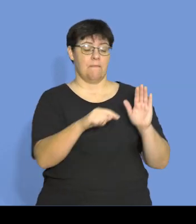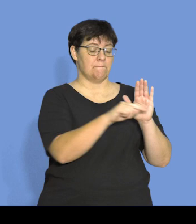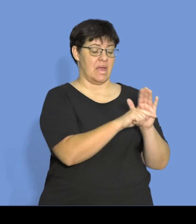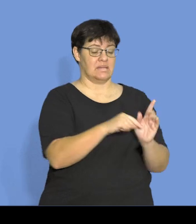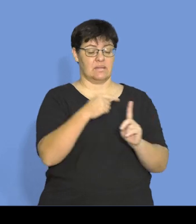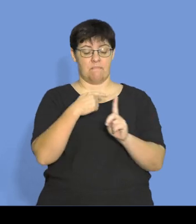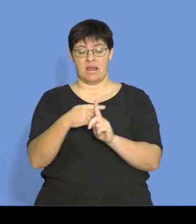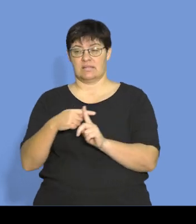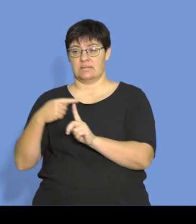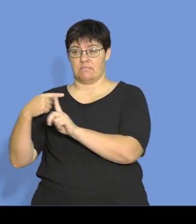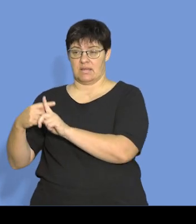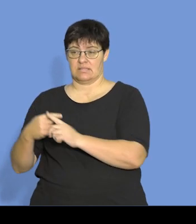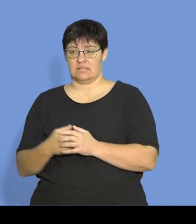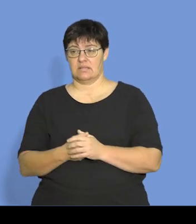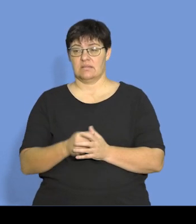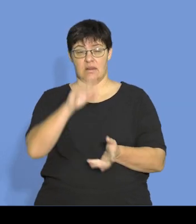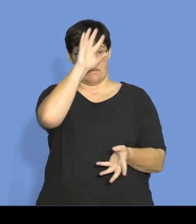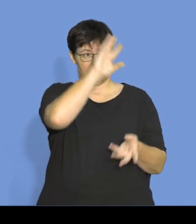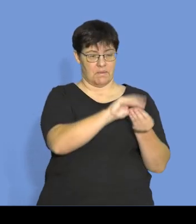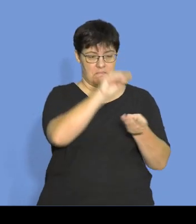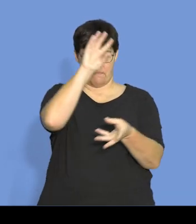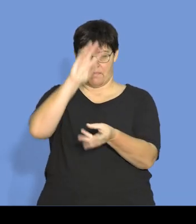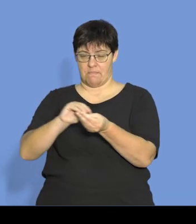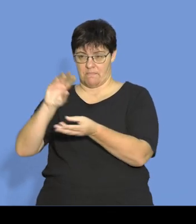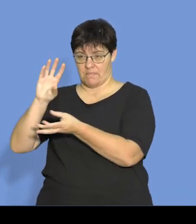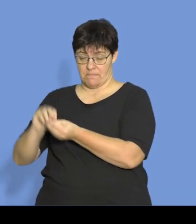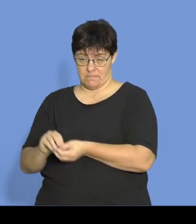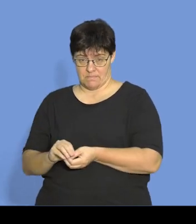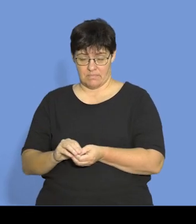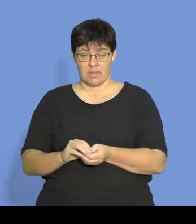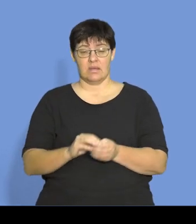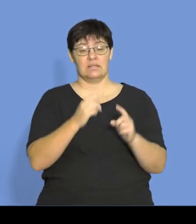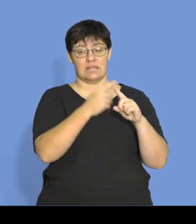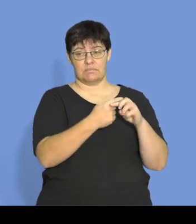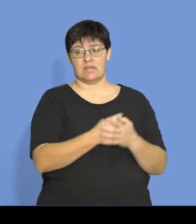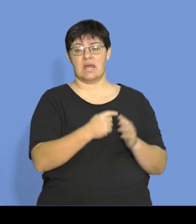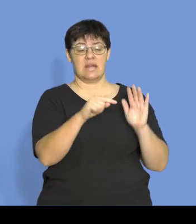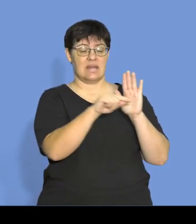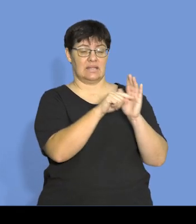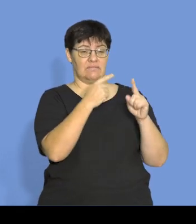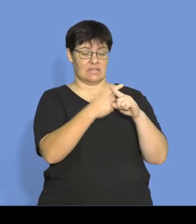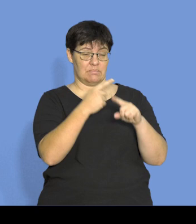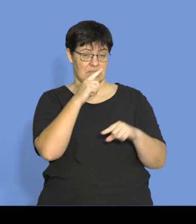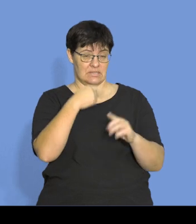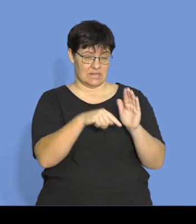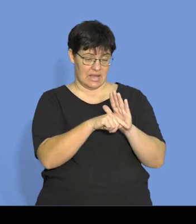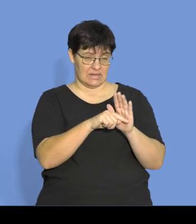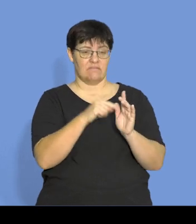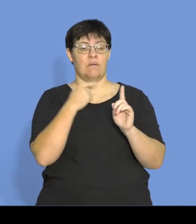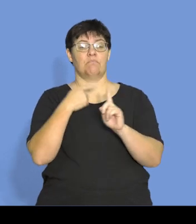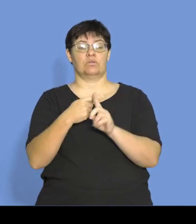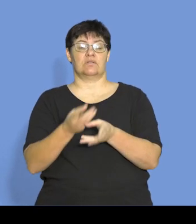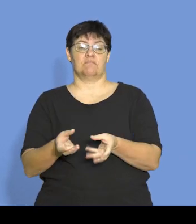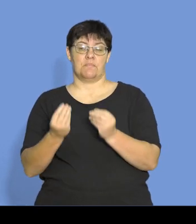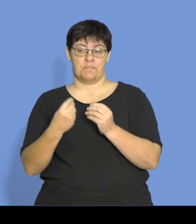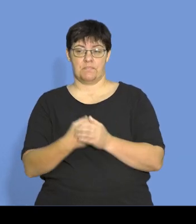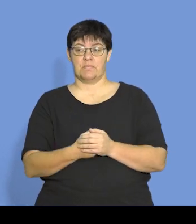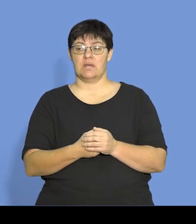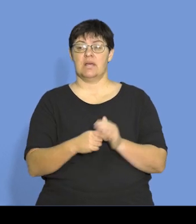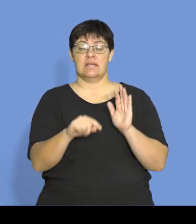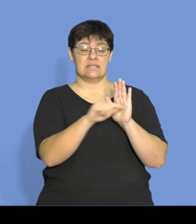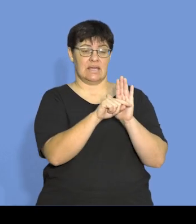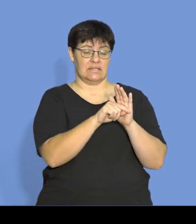plus, minus, plus, plus, and then you multiply them. Negative by negative gives